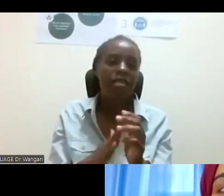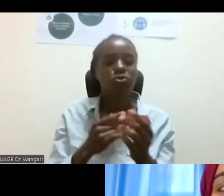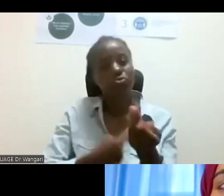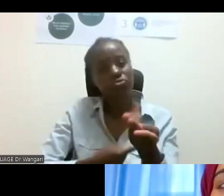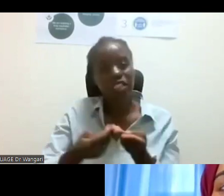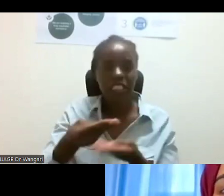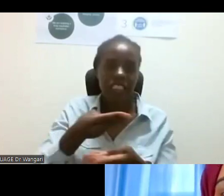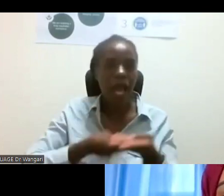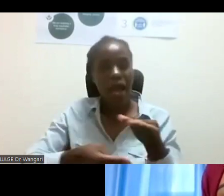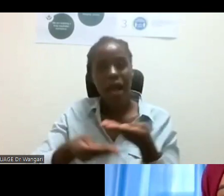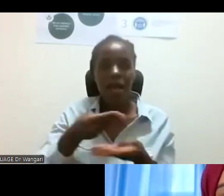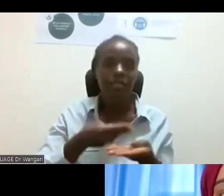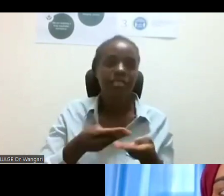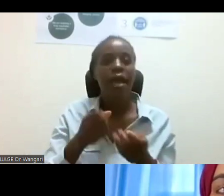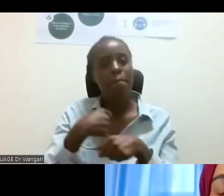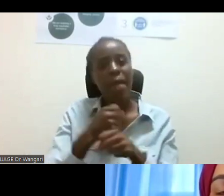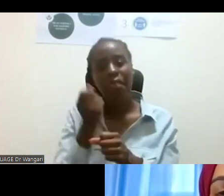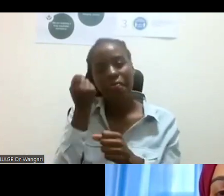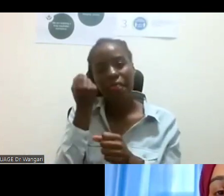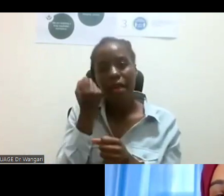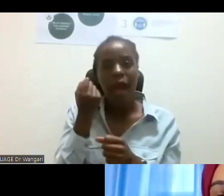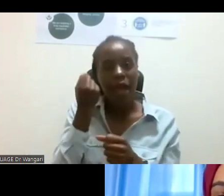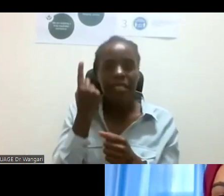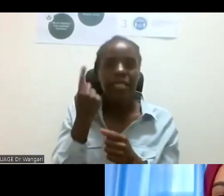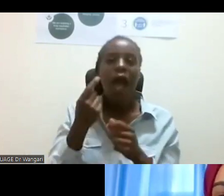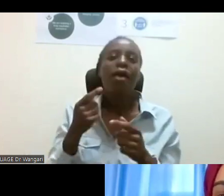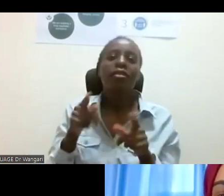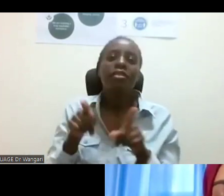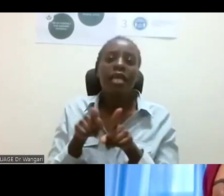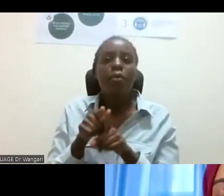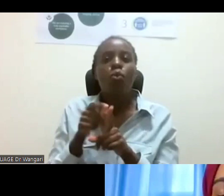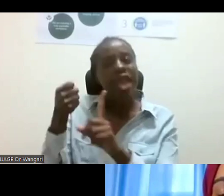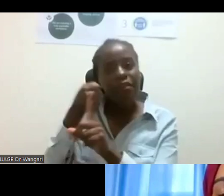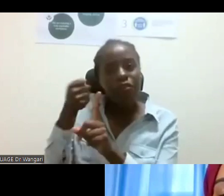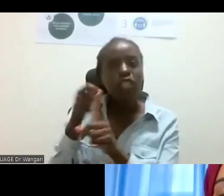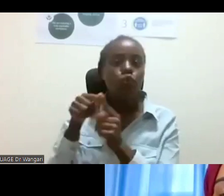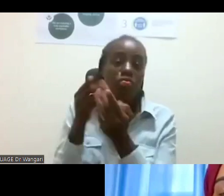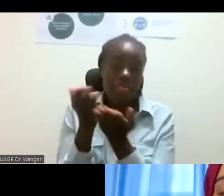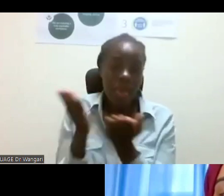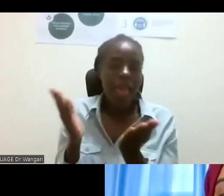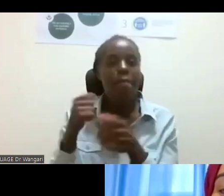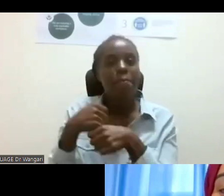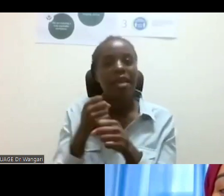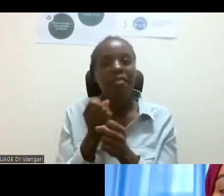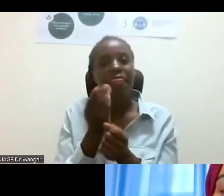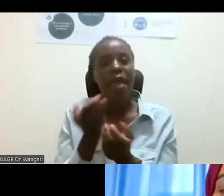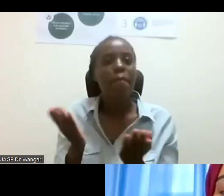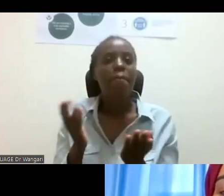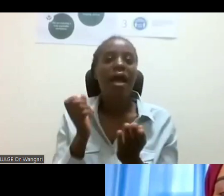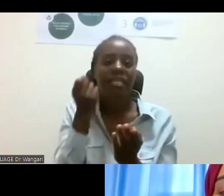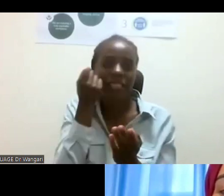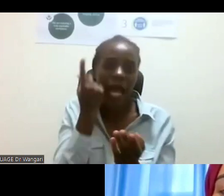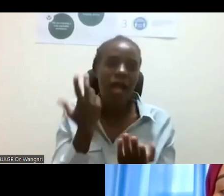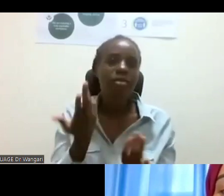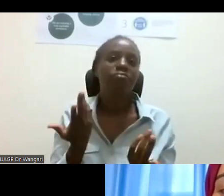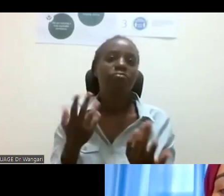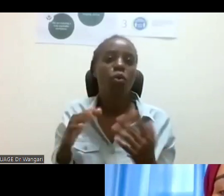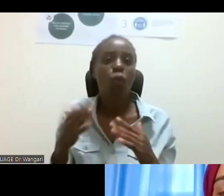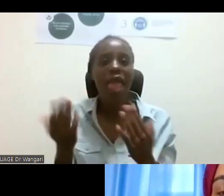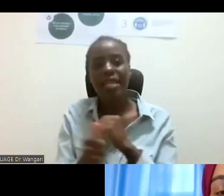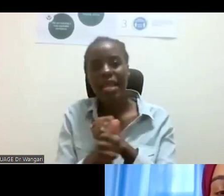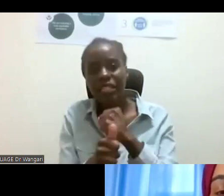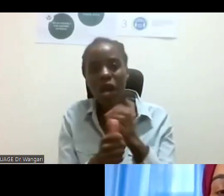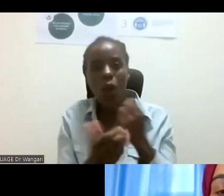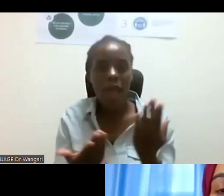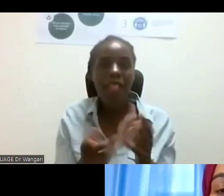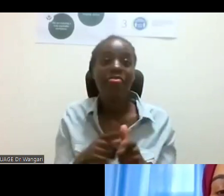make them understand, the harmful practices, and slowly get the community to a